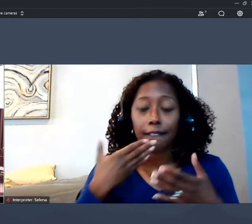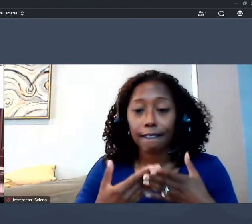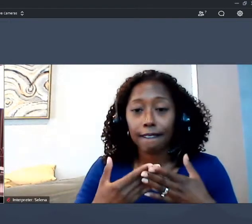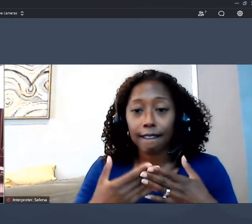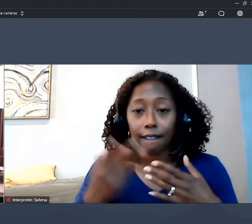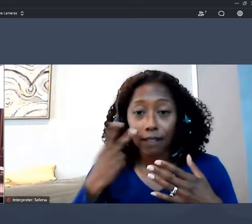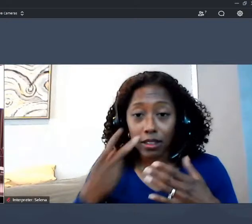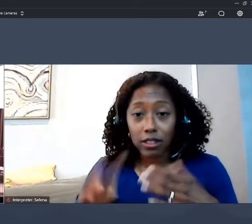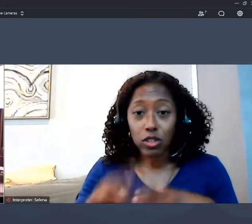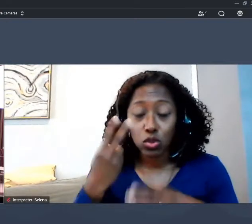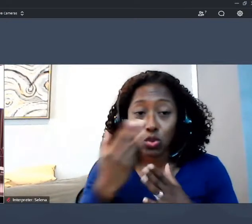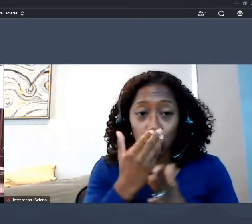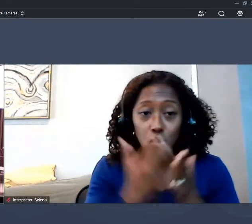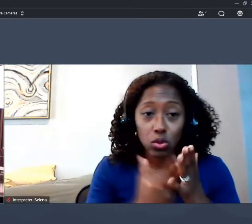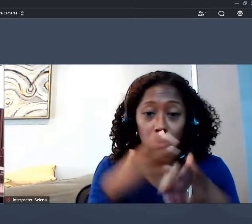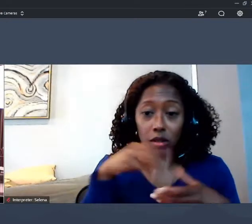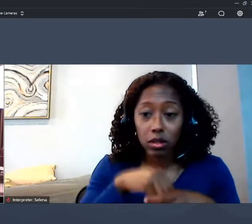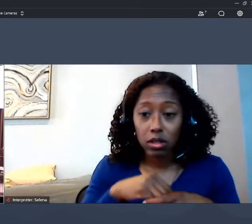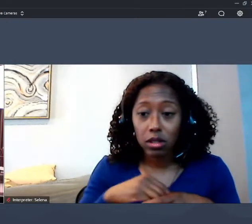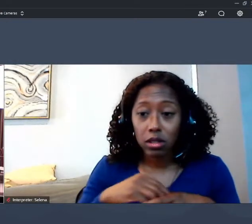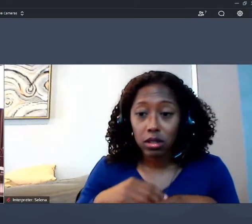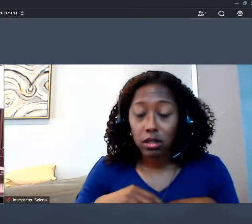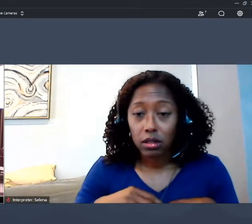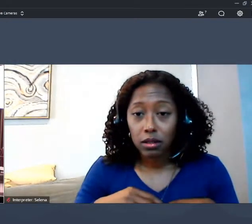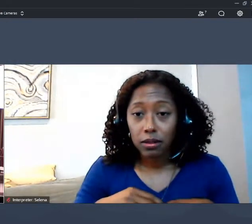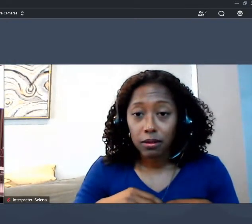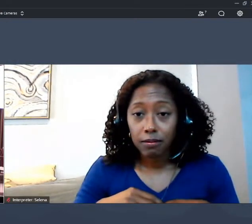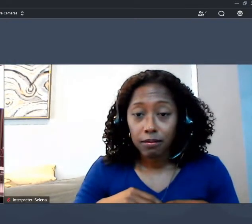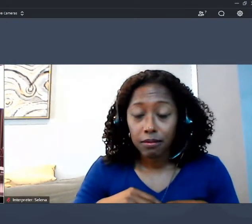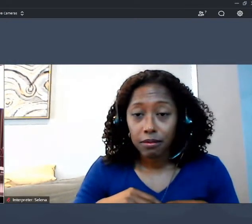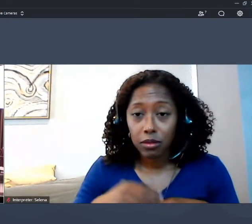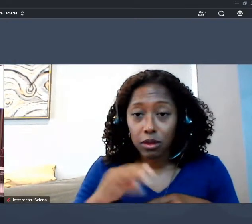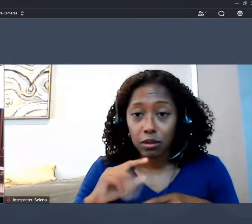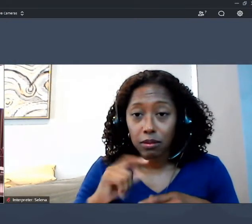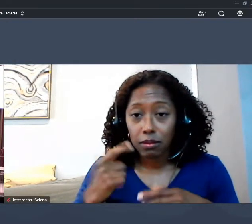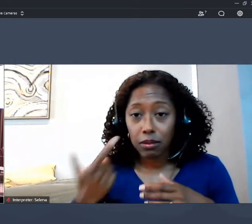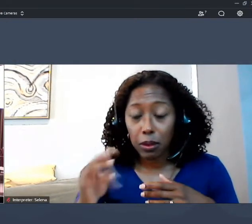two individuals in the queue. Councilman Morgan.